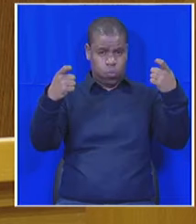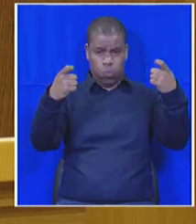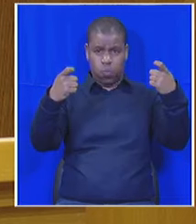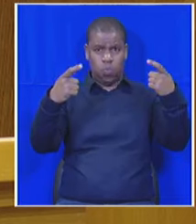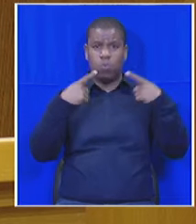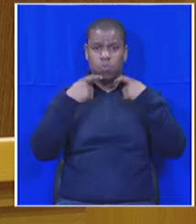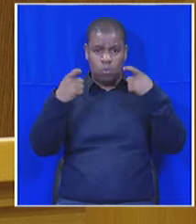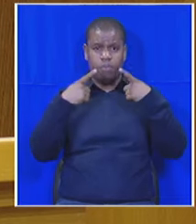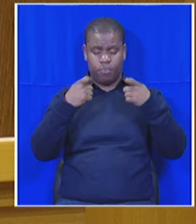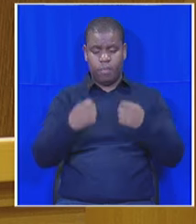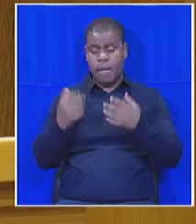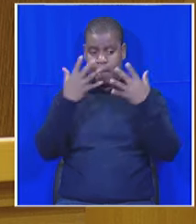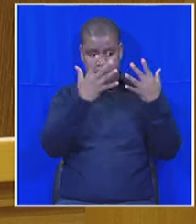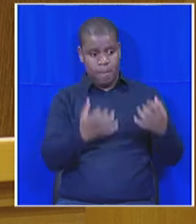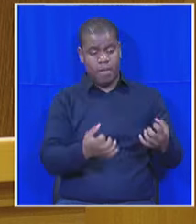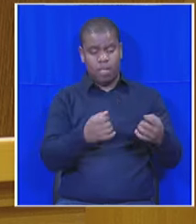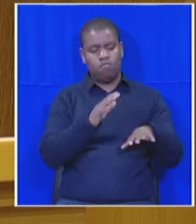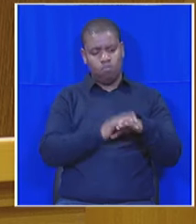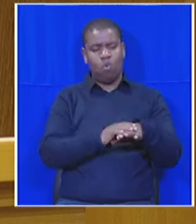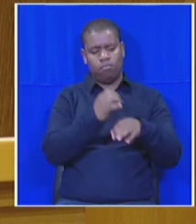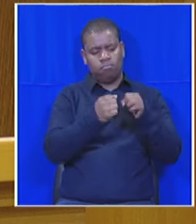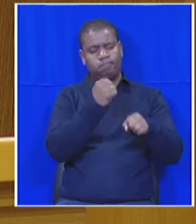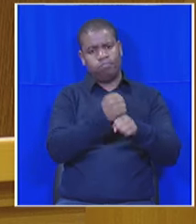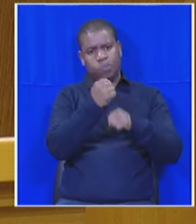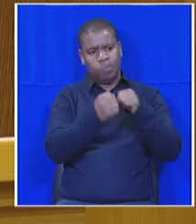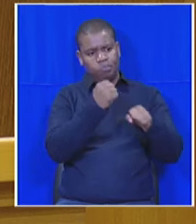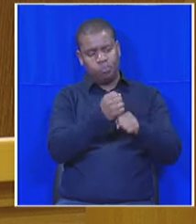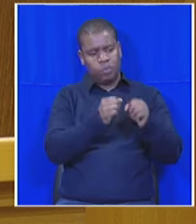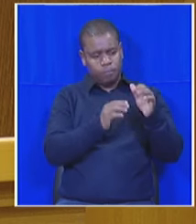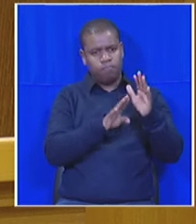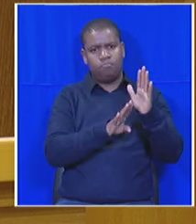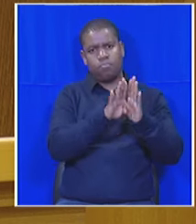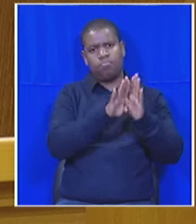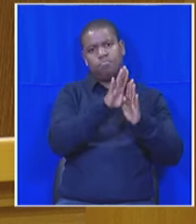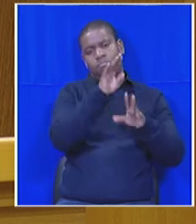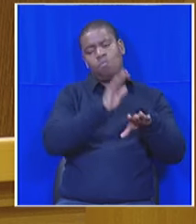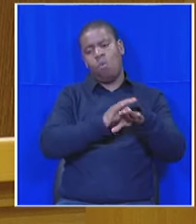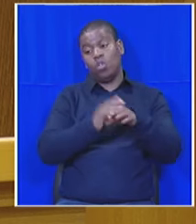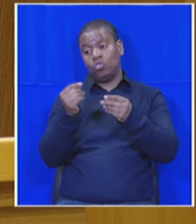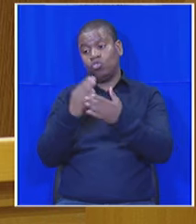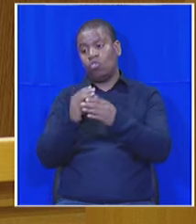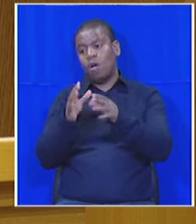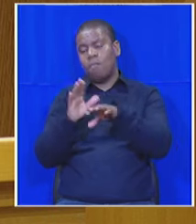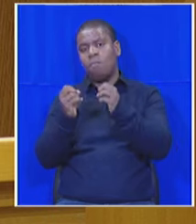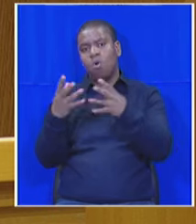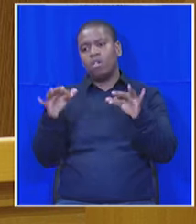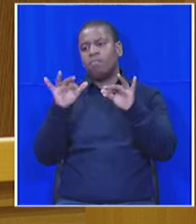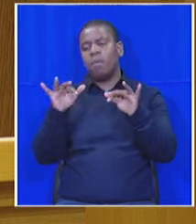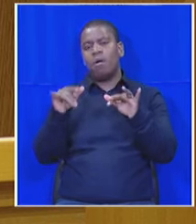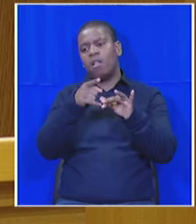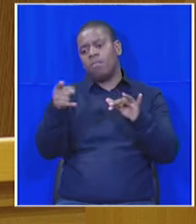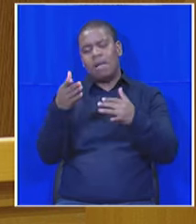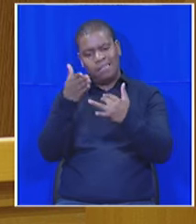This is a budget vote that seeks to increase the number of South Africans' access to clean water and dignified sanitation. Honorable